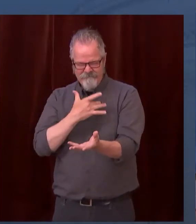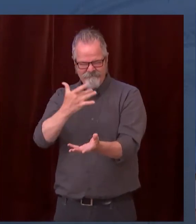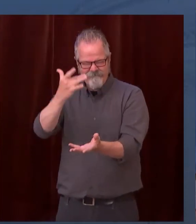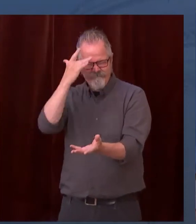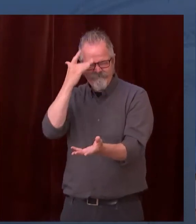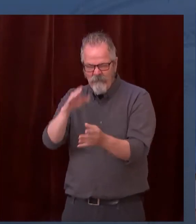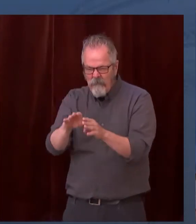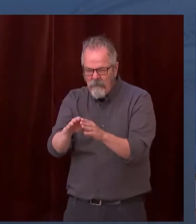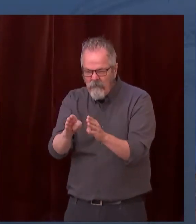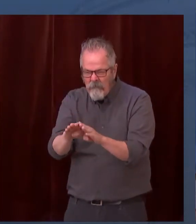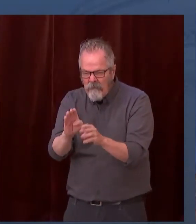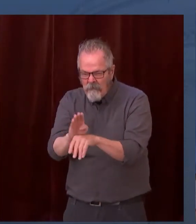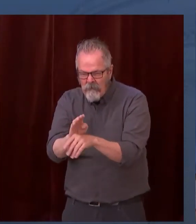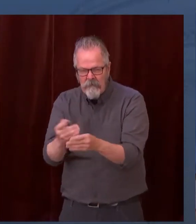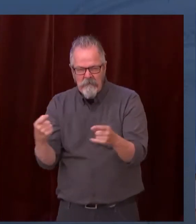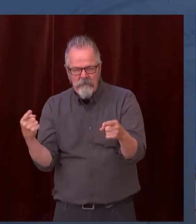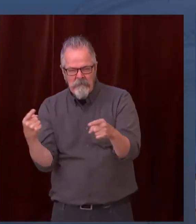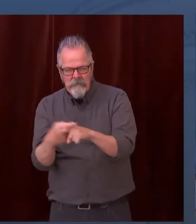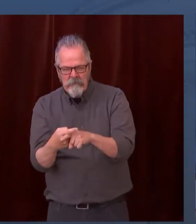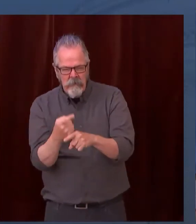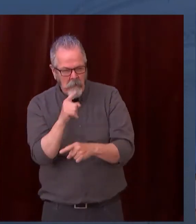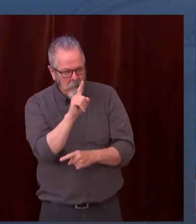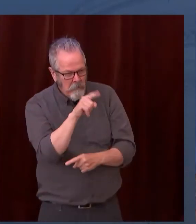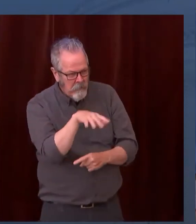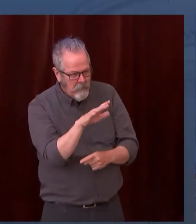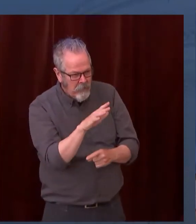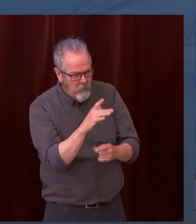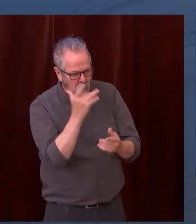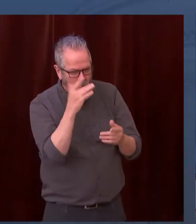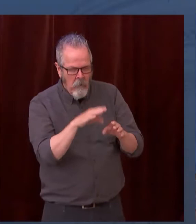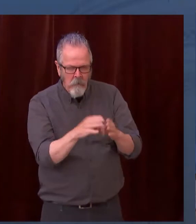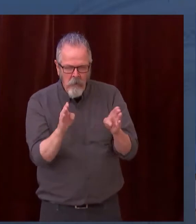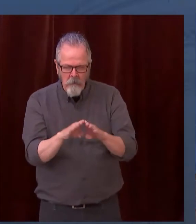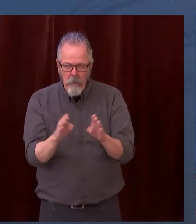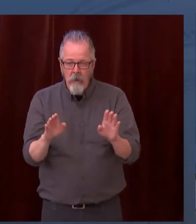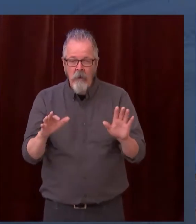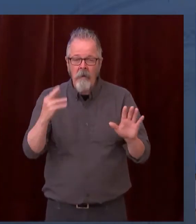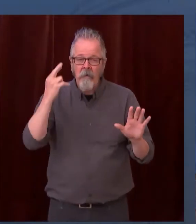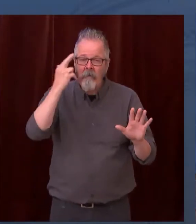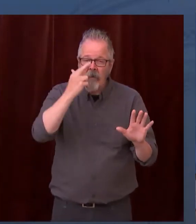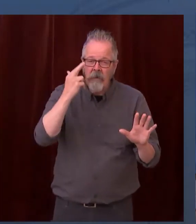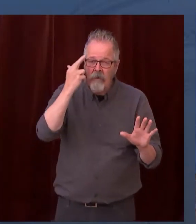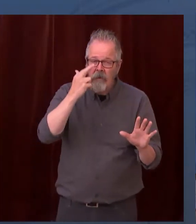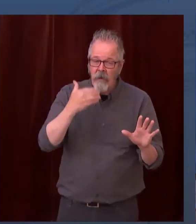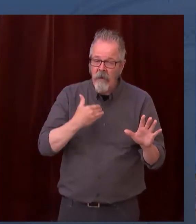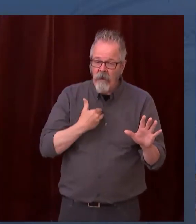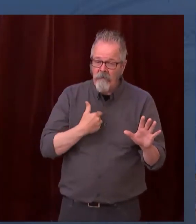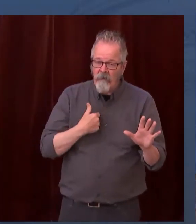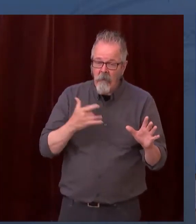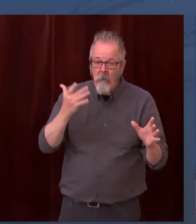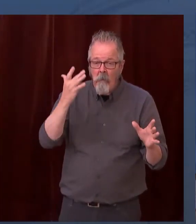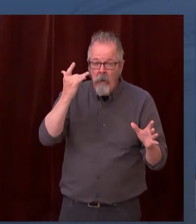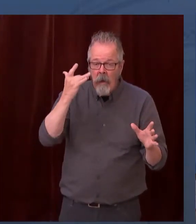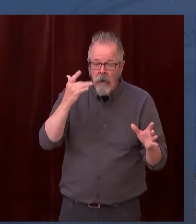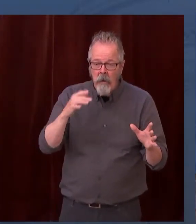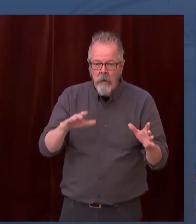this is going to aid our efforts. It's going to reduce the number of infections that occur of people crossing county lines.